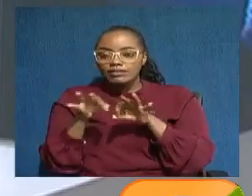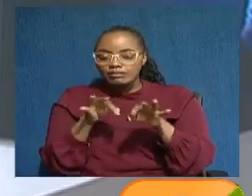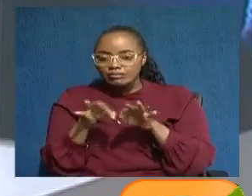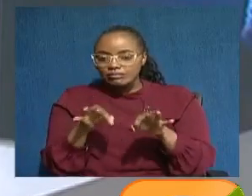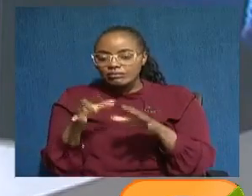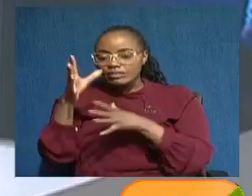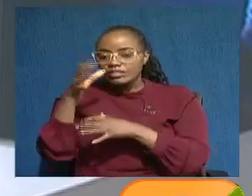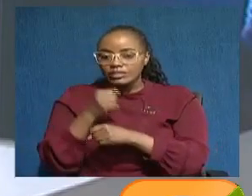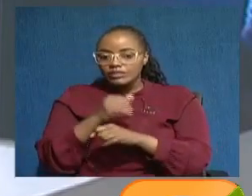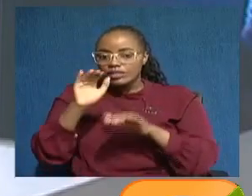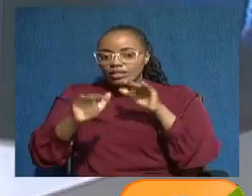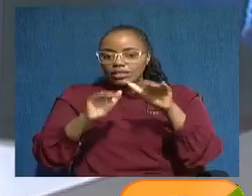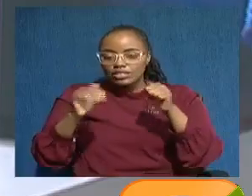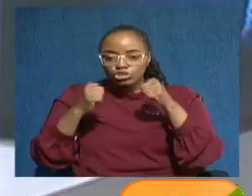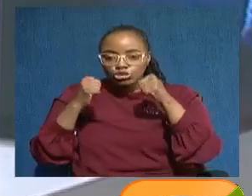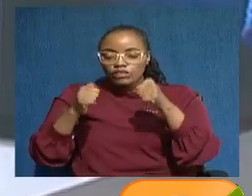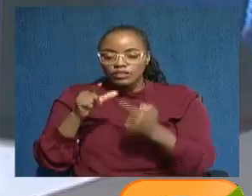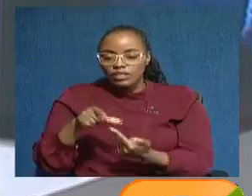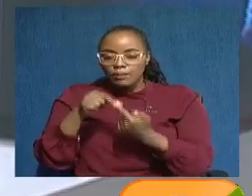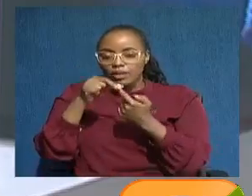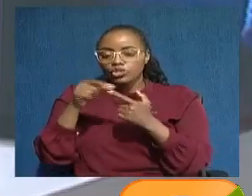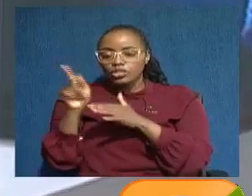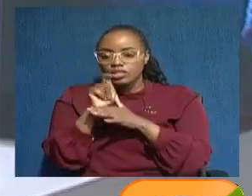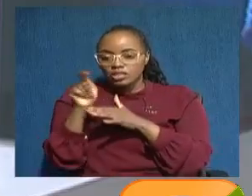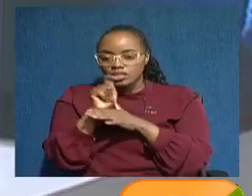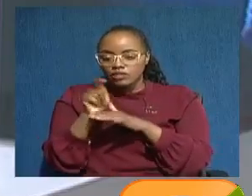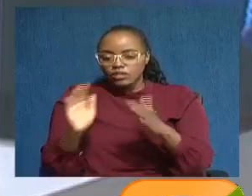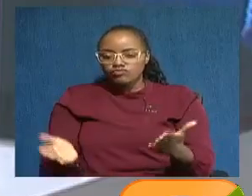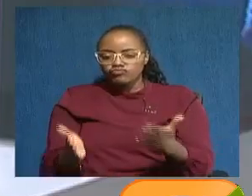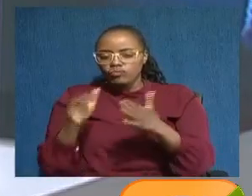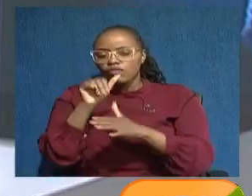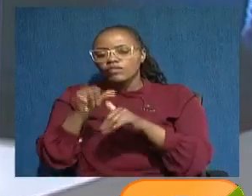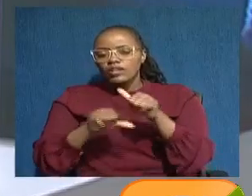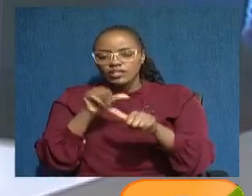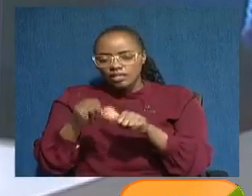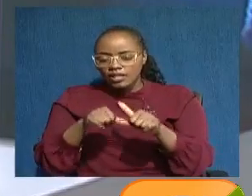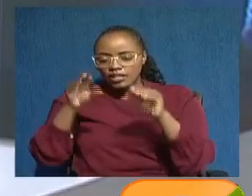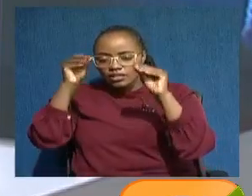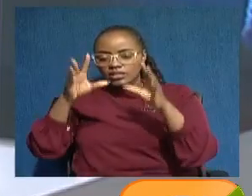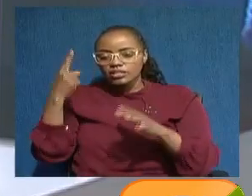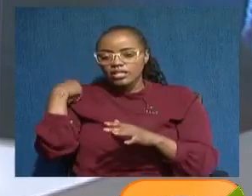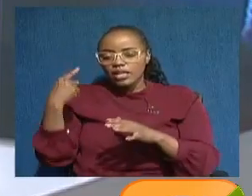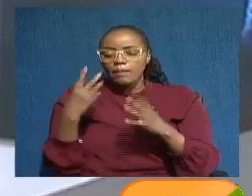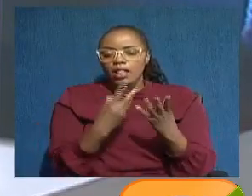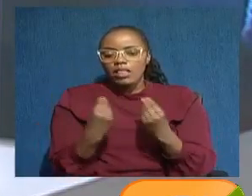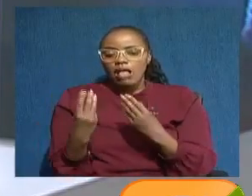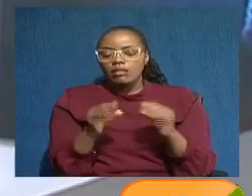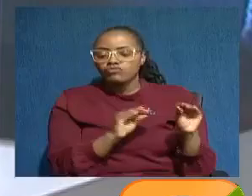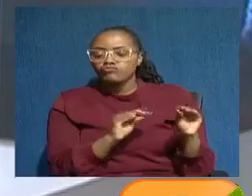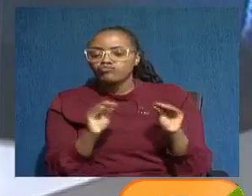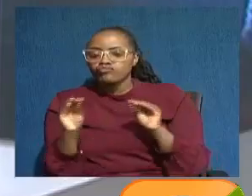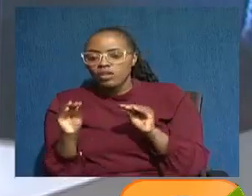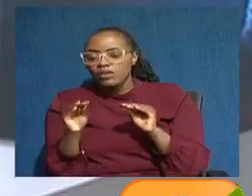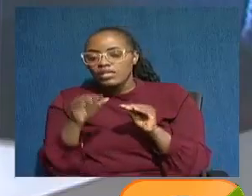are calling on the government to strengthen specialised training and boost science teacher numbers to ensure a smooth transition, especially